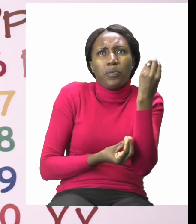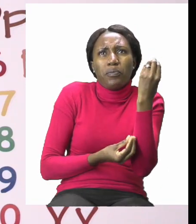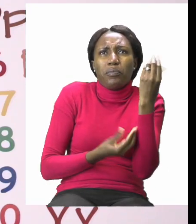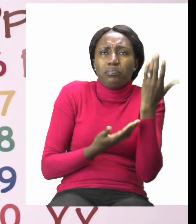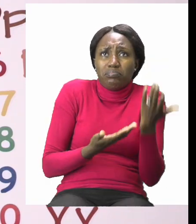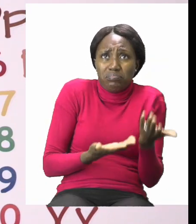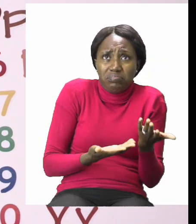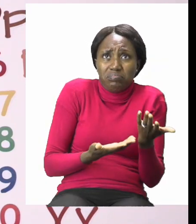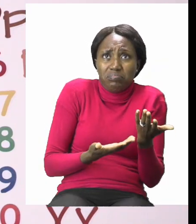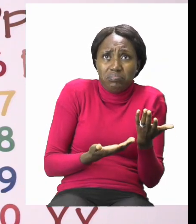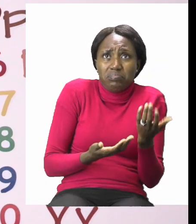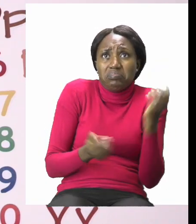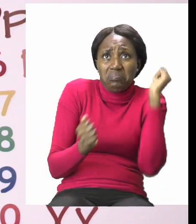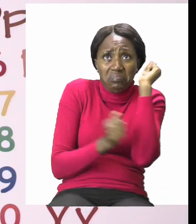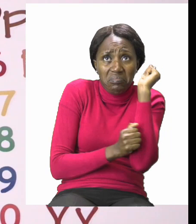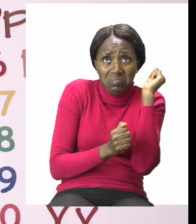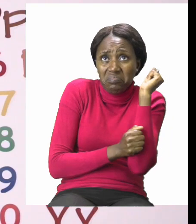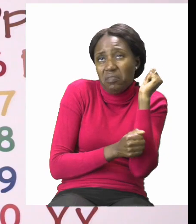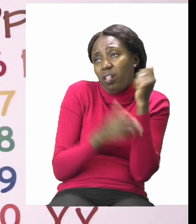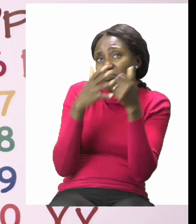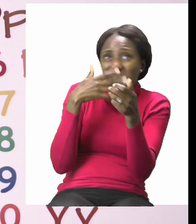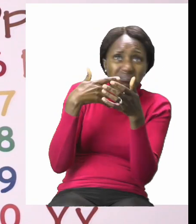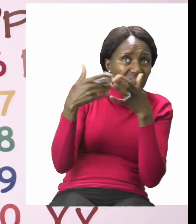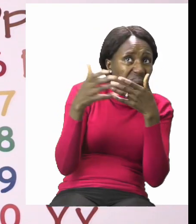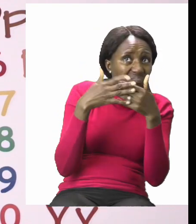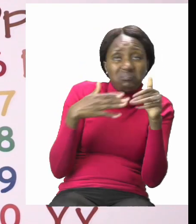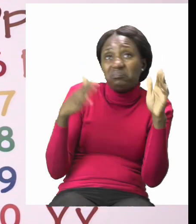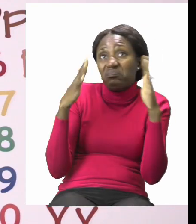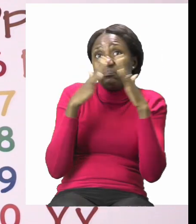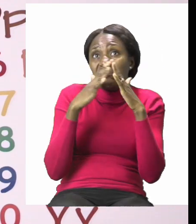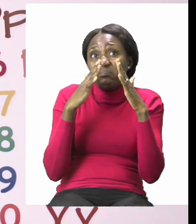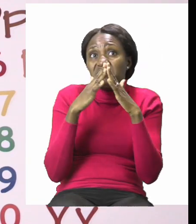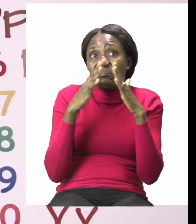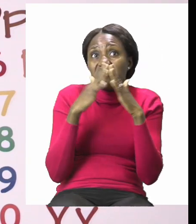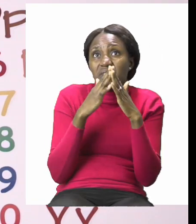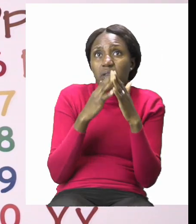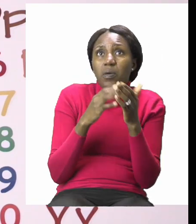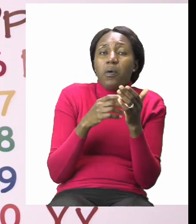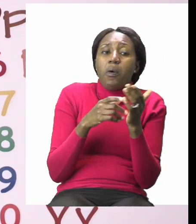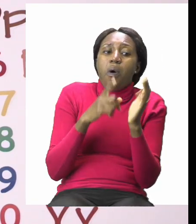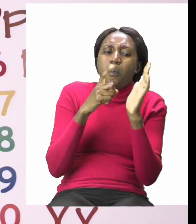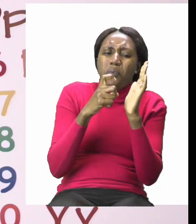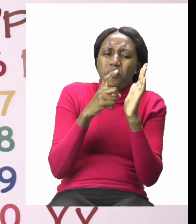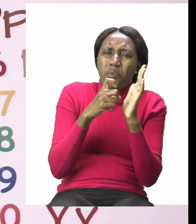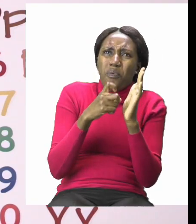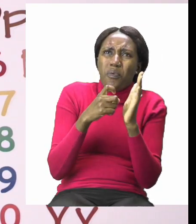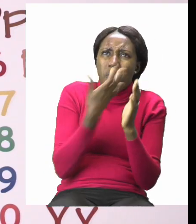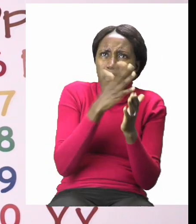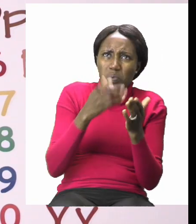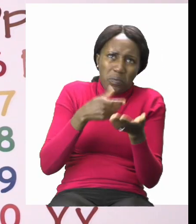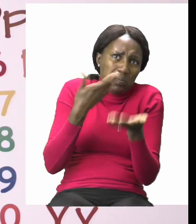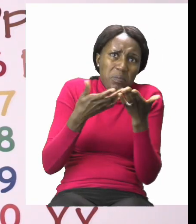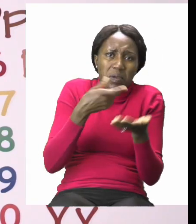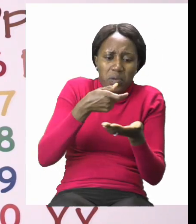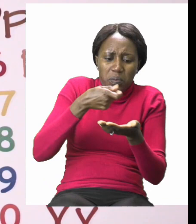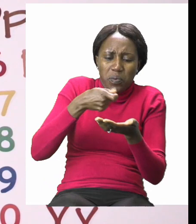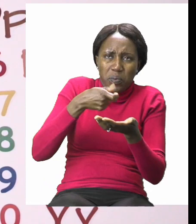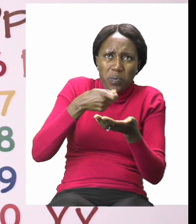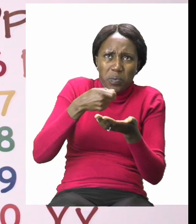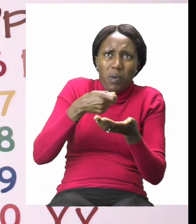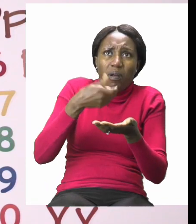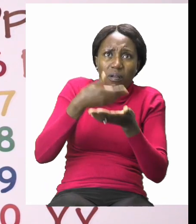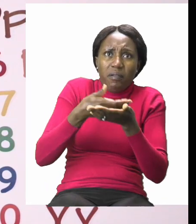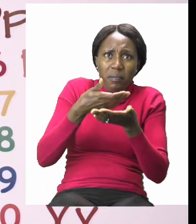in the bathroom or anywhere else. Normally, we spray the cloth with something if you want to get rid